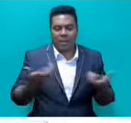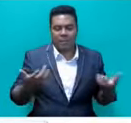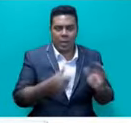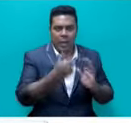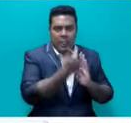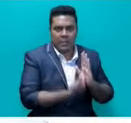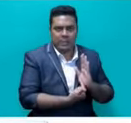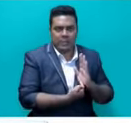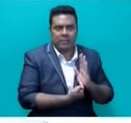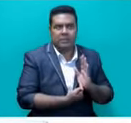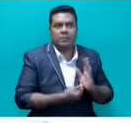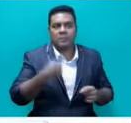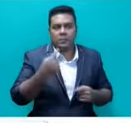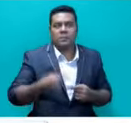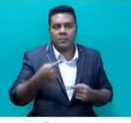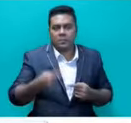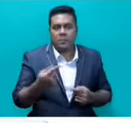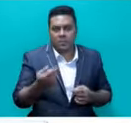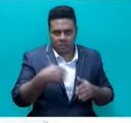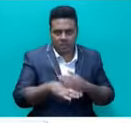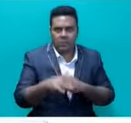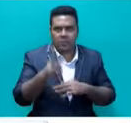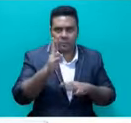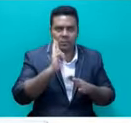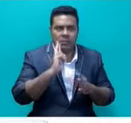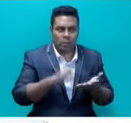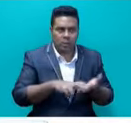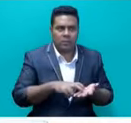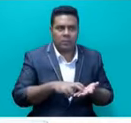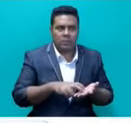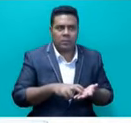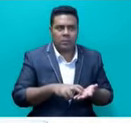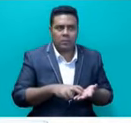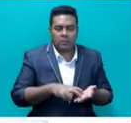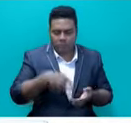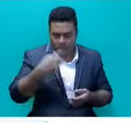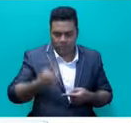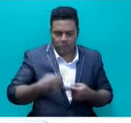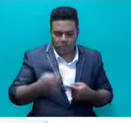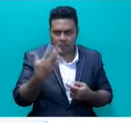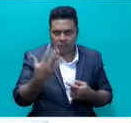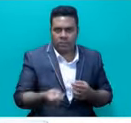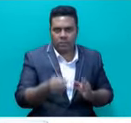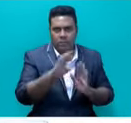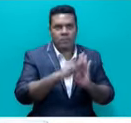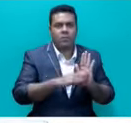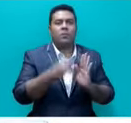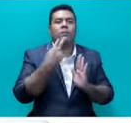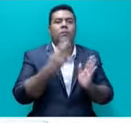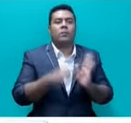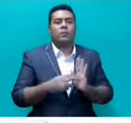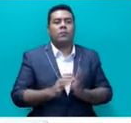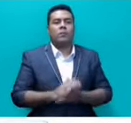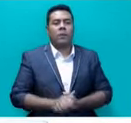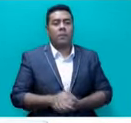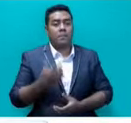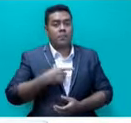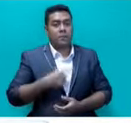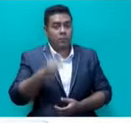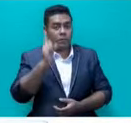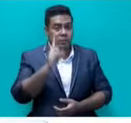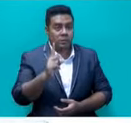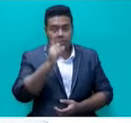it continues in the register, right? It continues in the register. Because we've seen